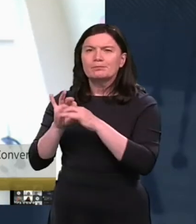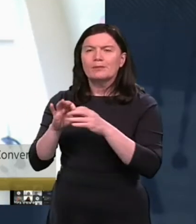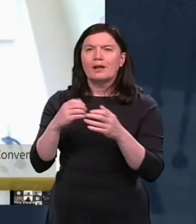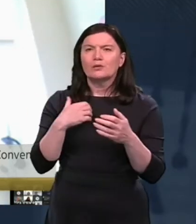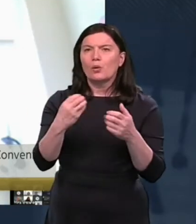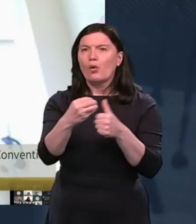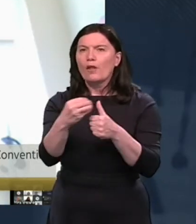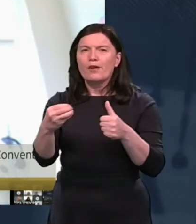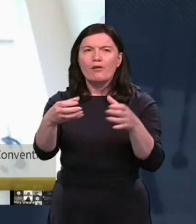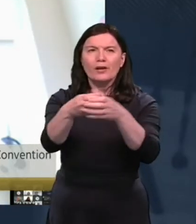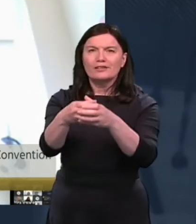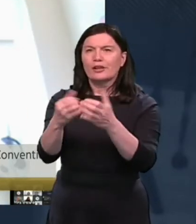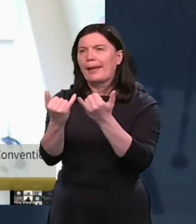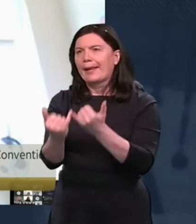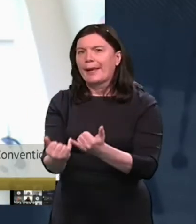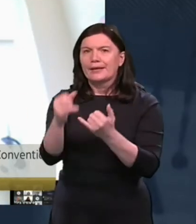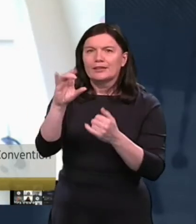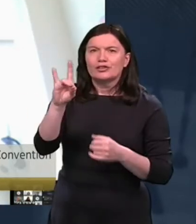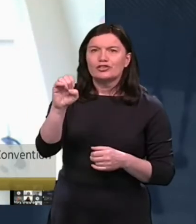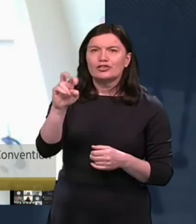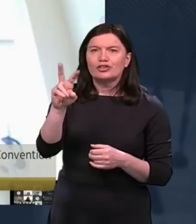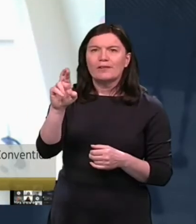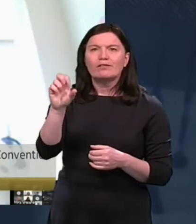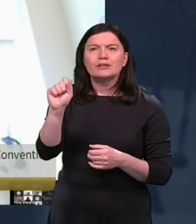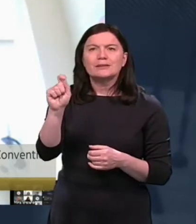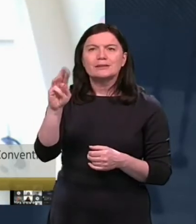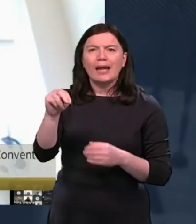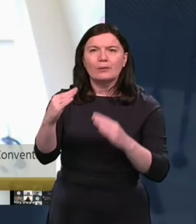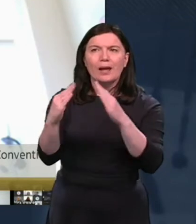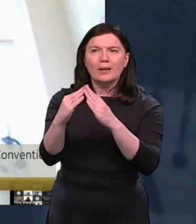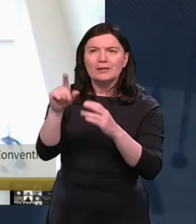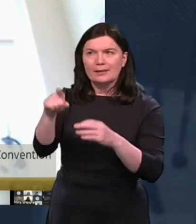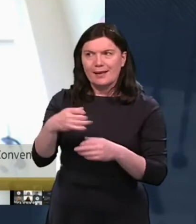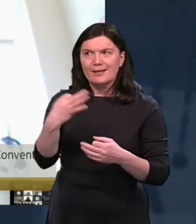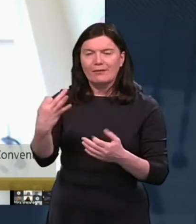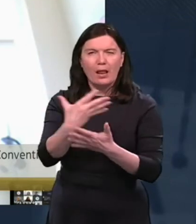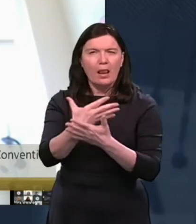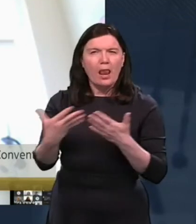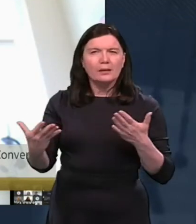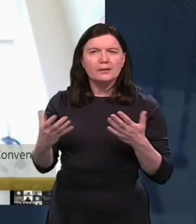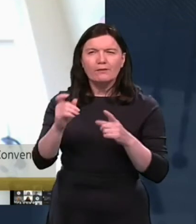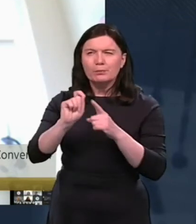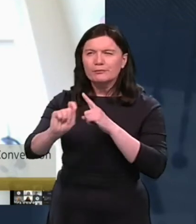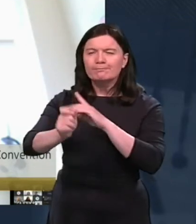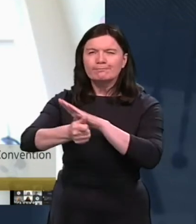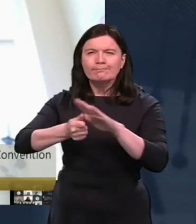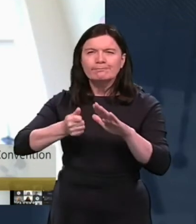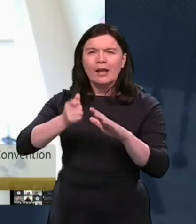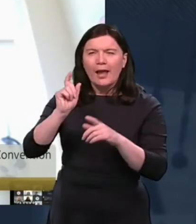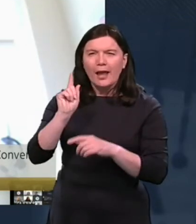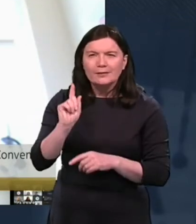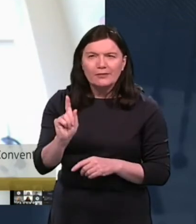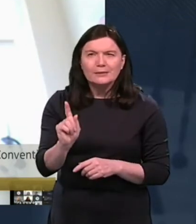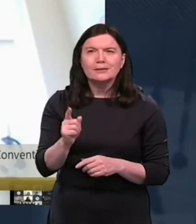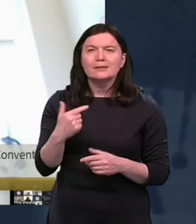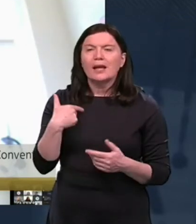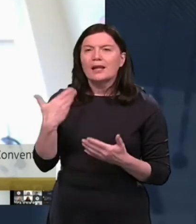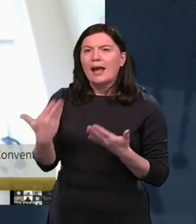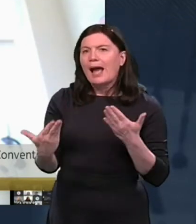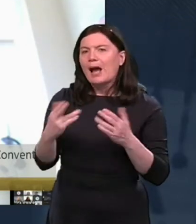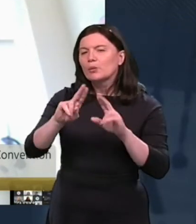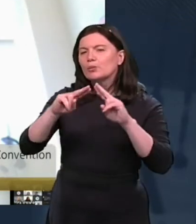House, for instance, regarding their advice and input. So I think it would be really important to have a discussion with them about how